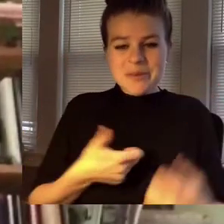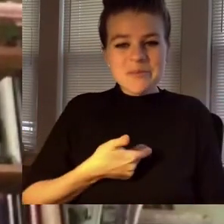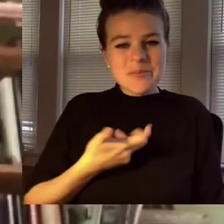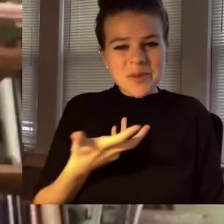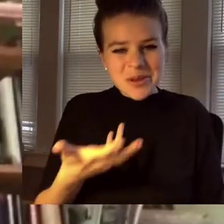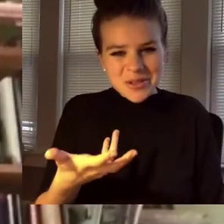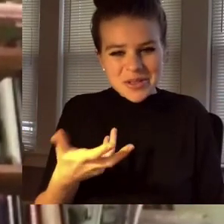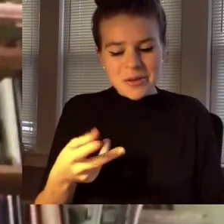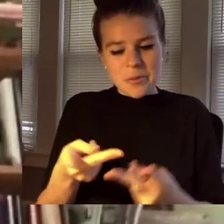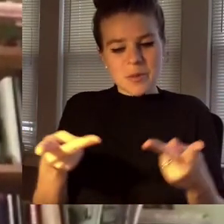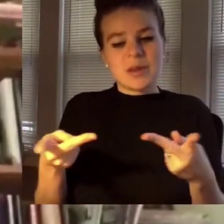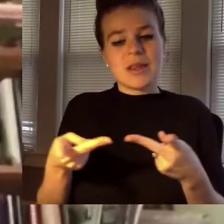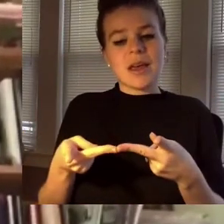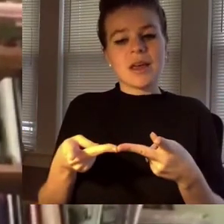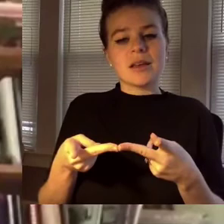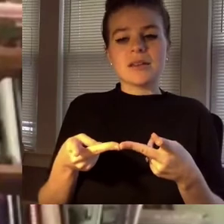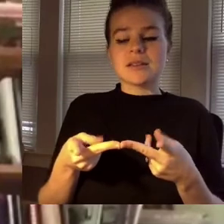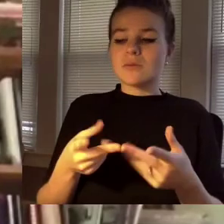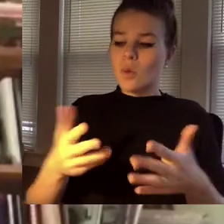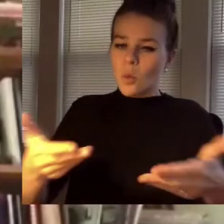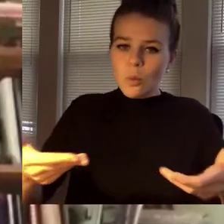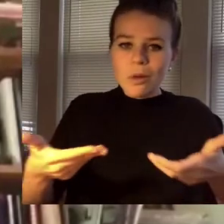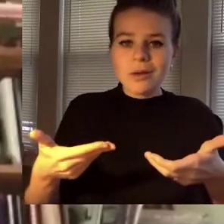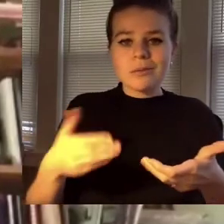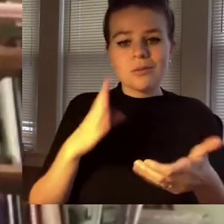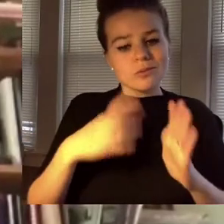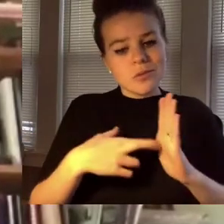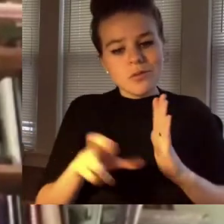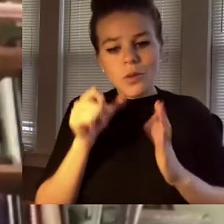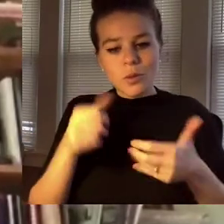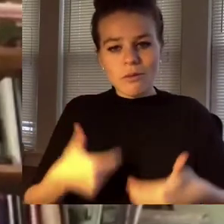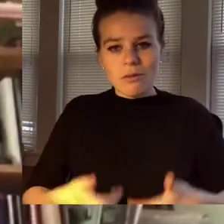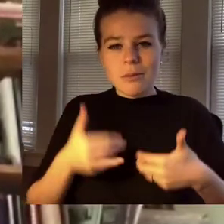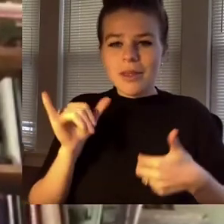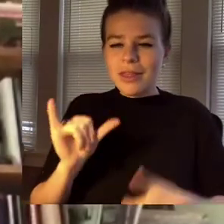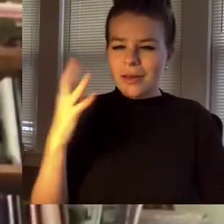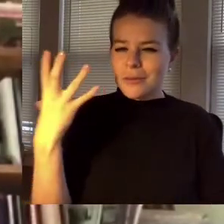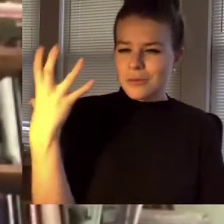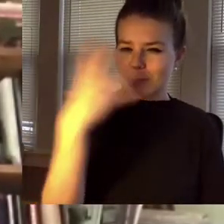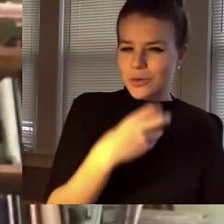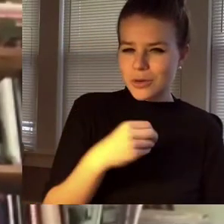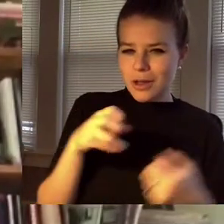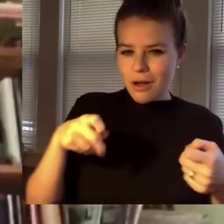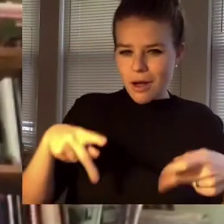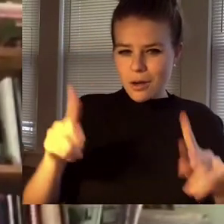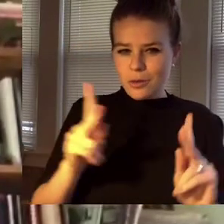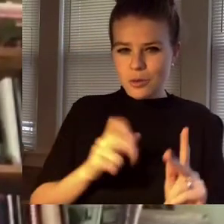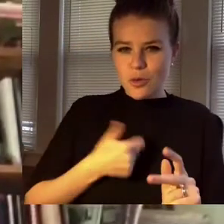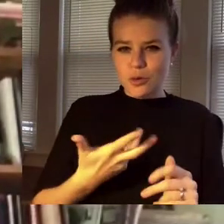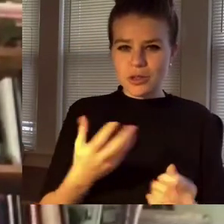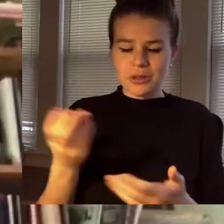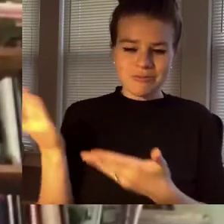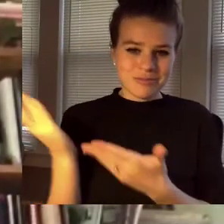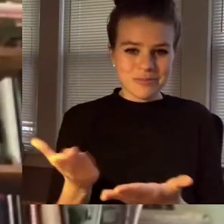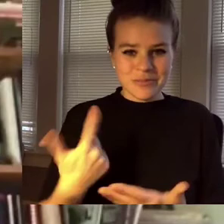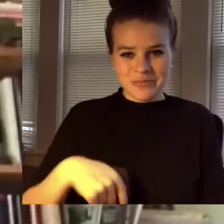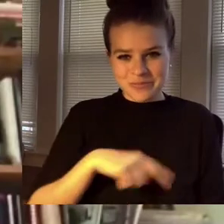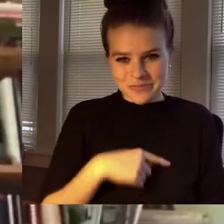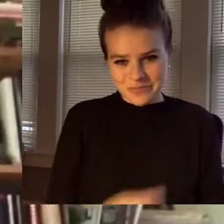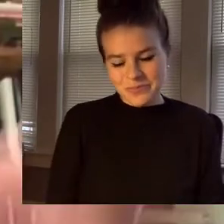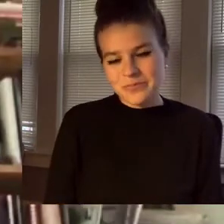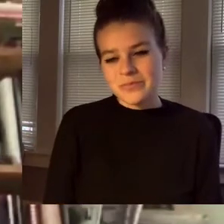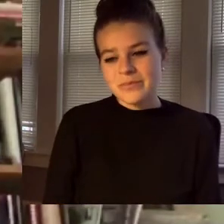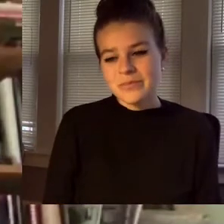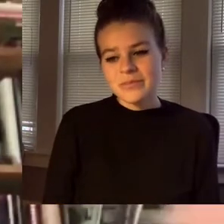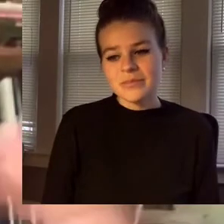should allow that if it's going to reflect who I am. And I think this is one of the beauties and the opportunities that poetry gives us.